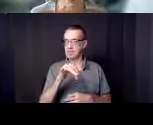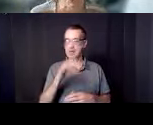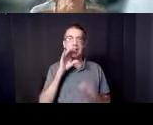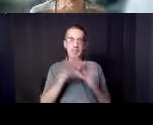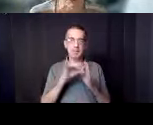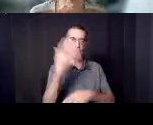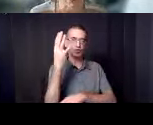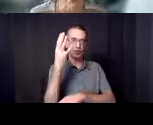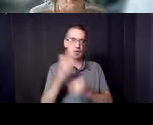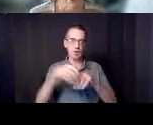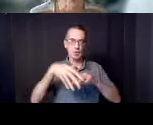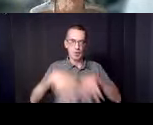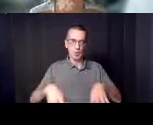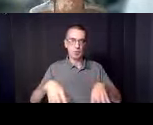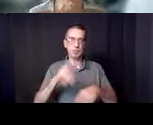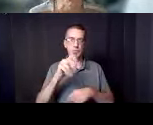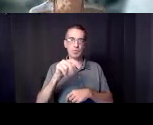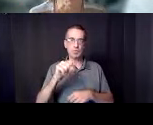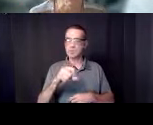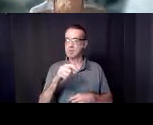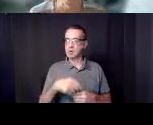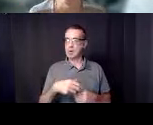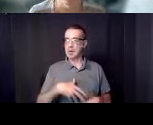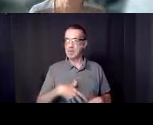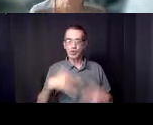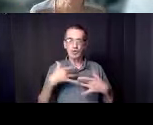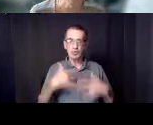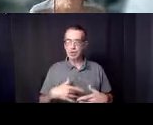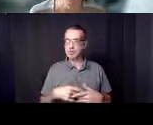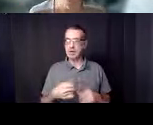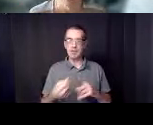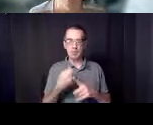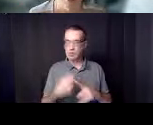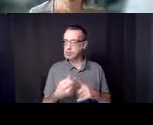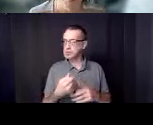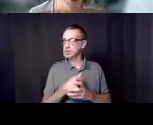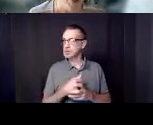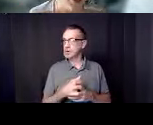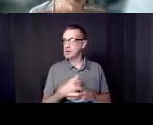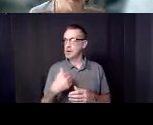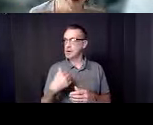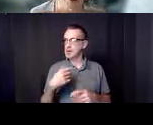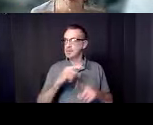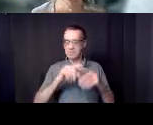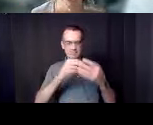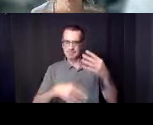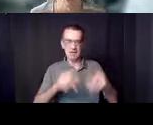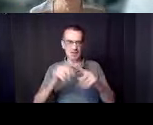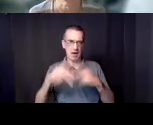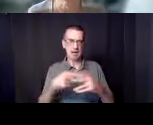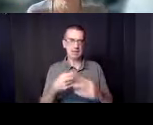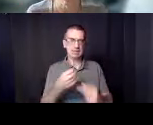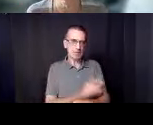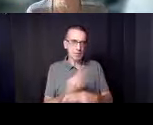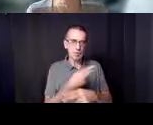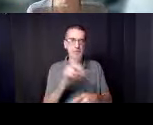of the tree with the roots. So maternal depression, abuse of a number of different kinds, substance abuse,